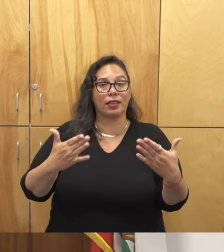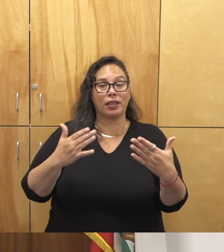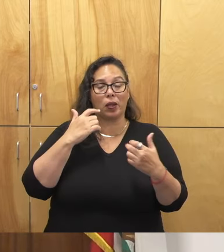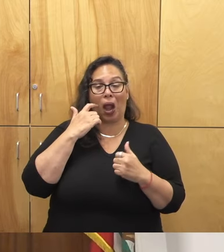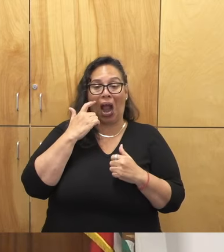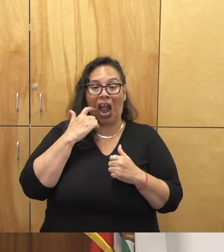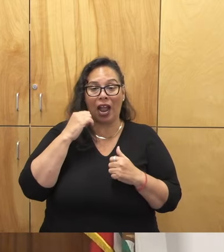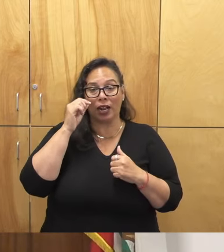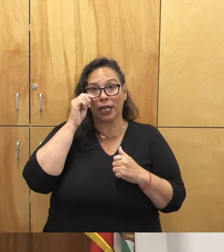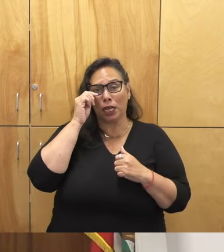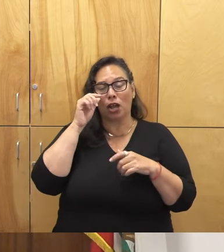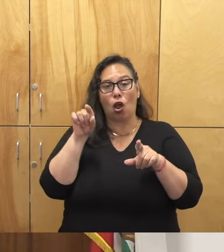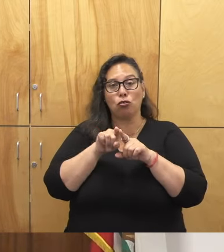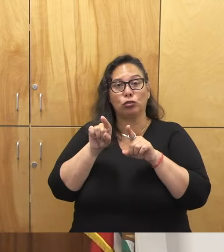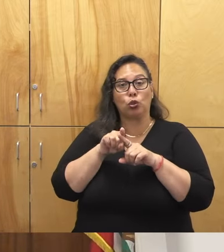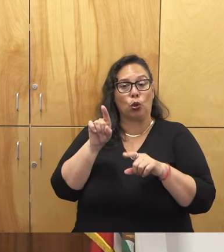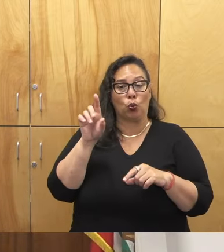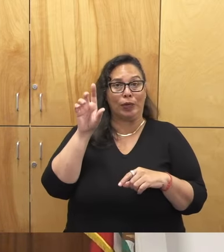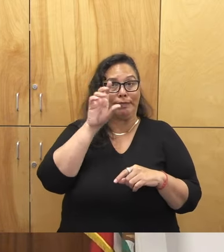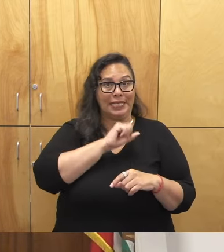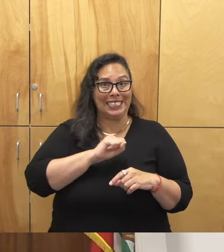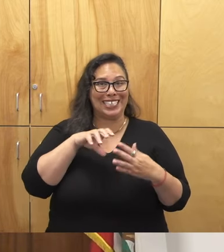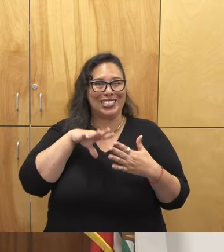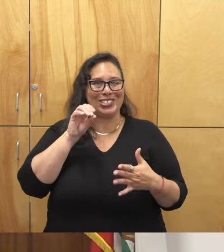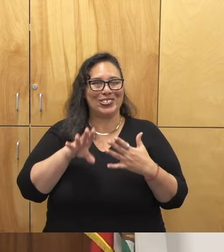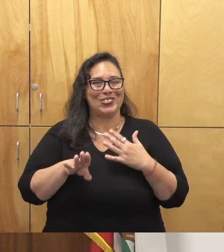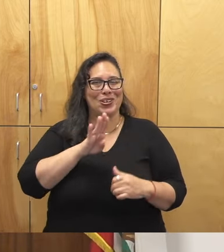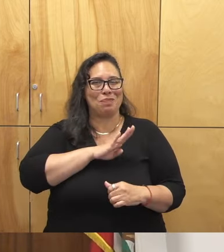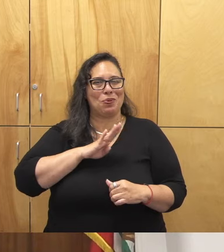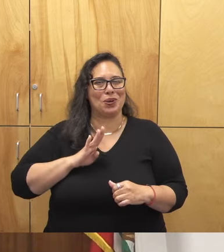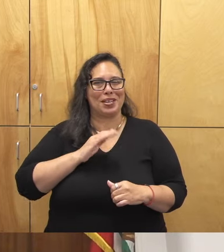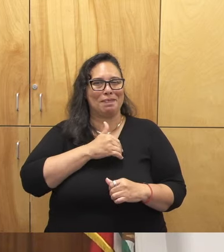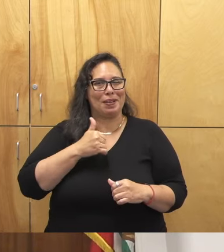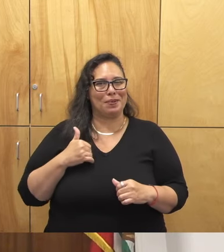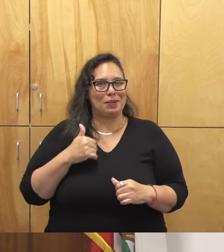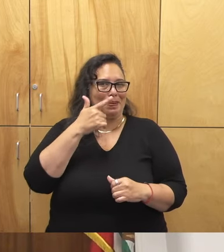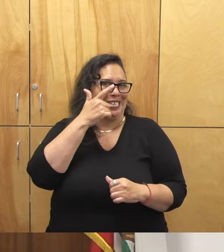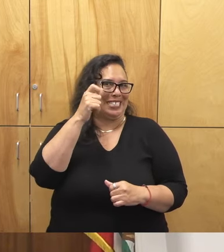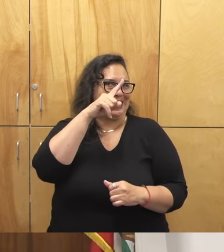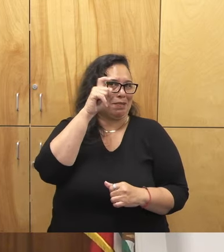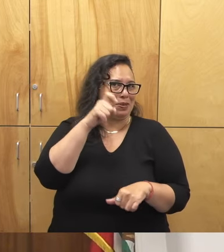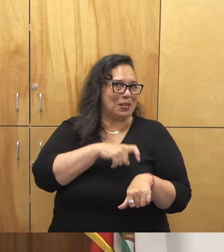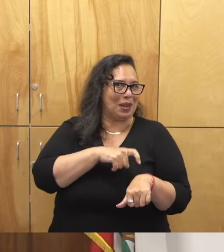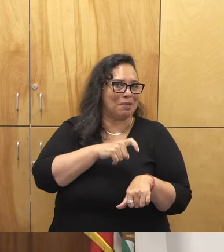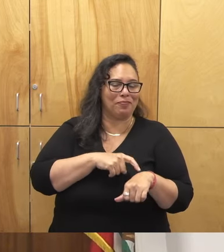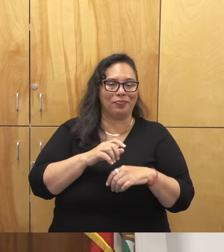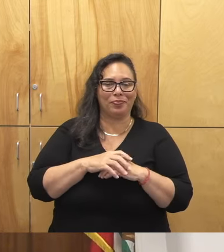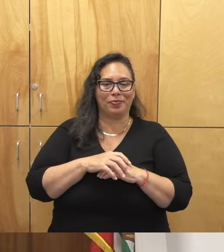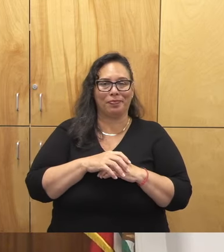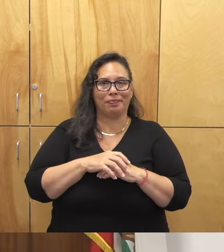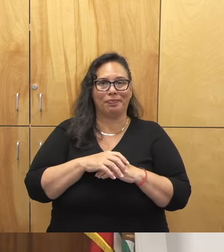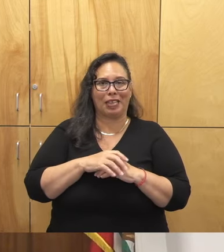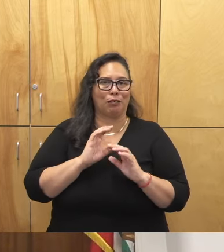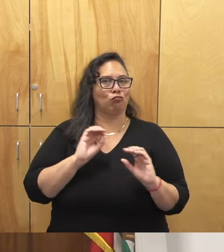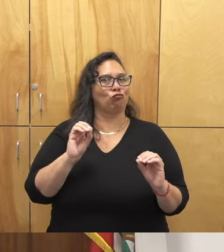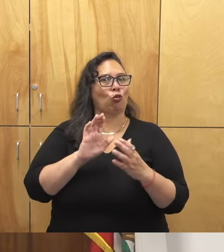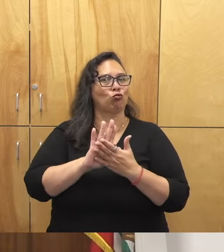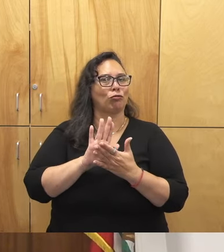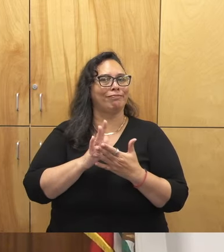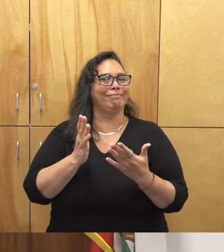We are also missing a student board member because it is summer and, well, school's out.